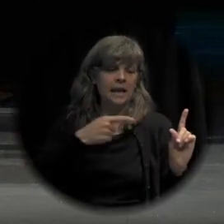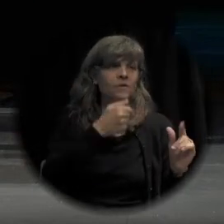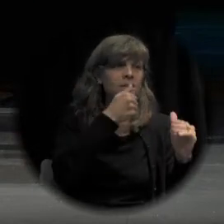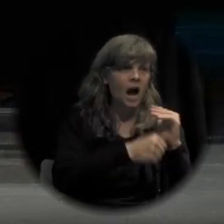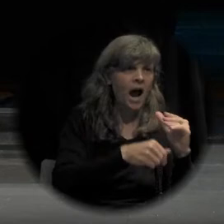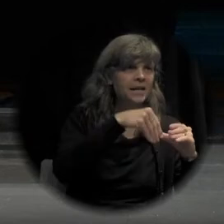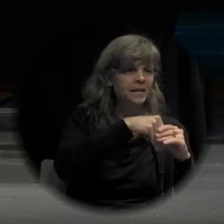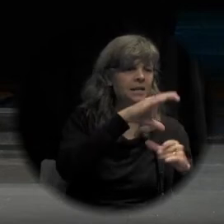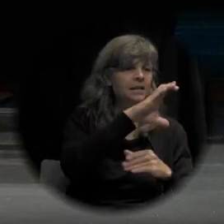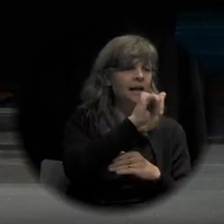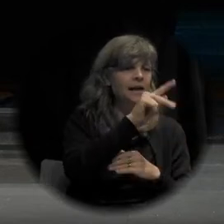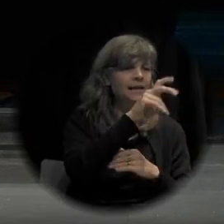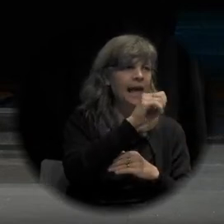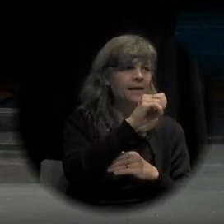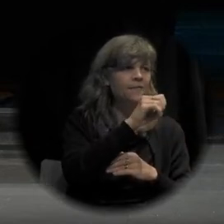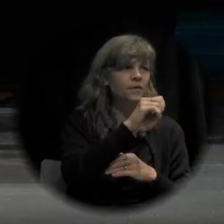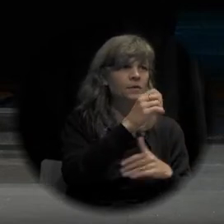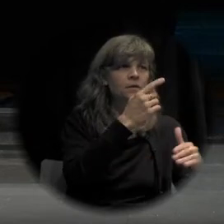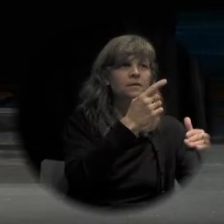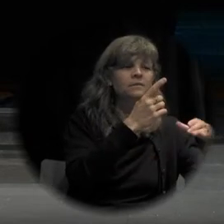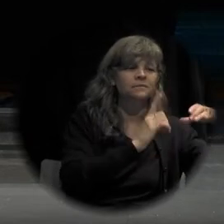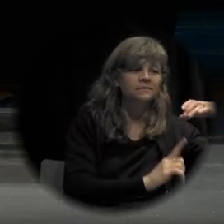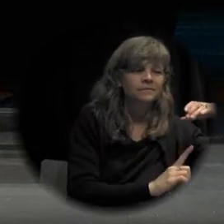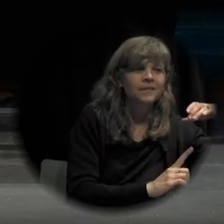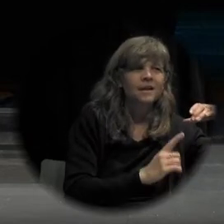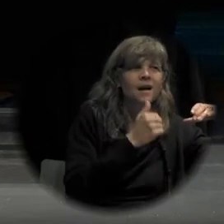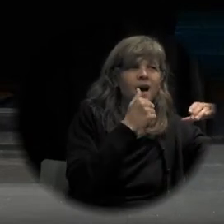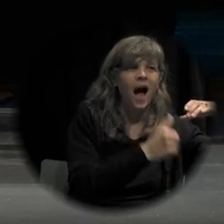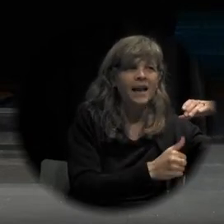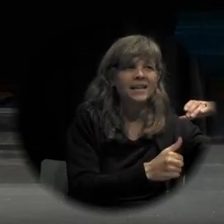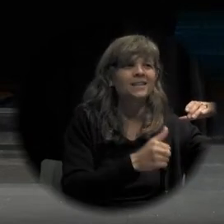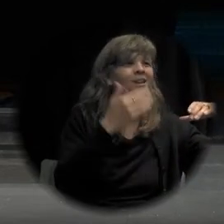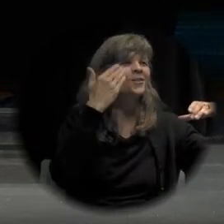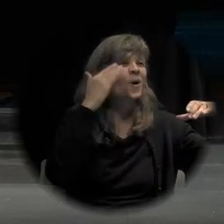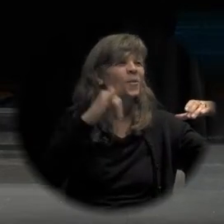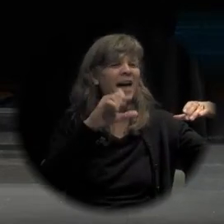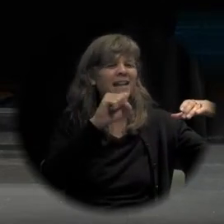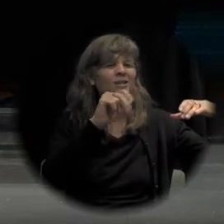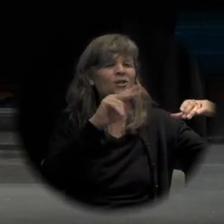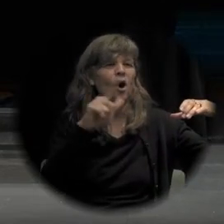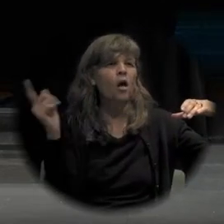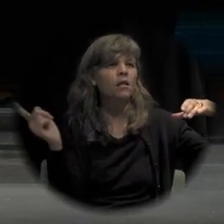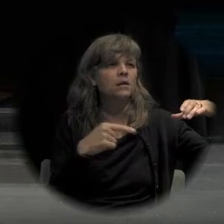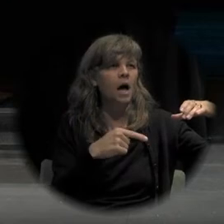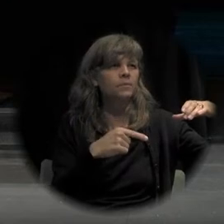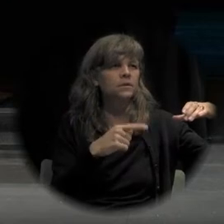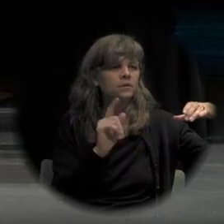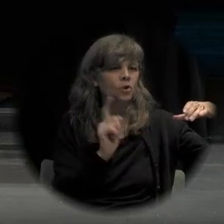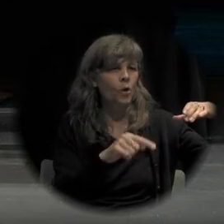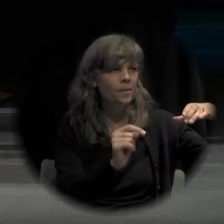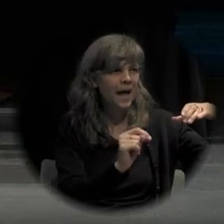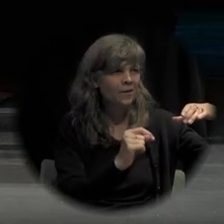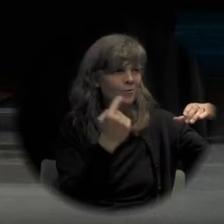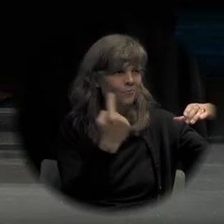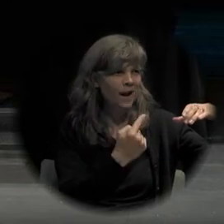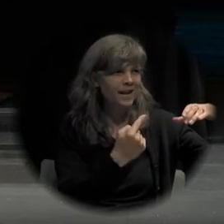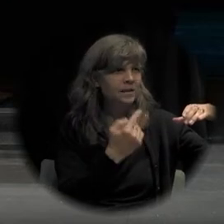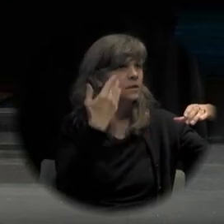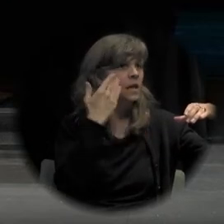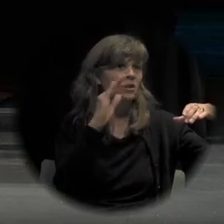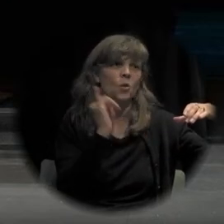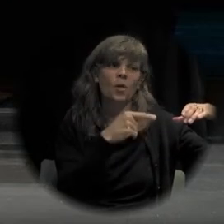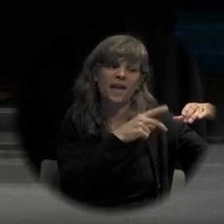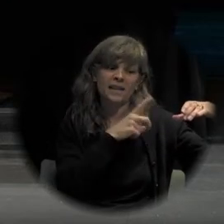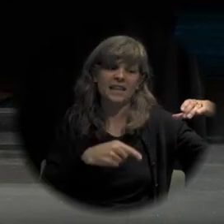Saul's sight. Saul doesn't know he's there, but Saul happens to stop by and use the cave to relieve himself, and the men are telling David, this is